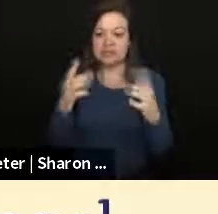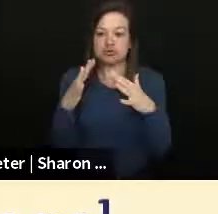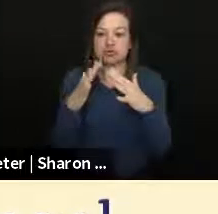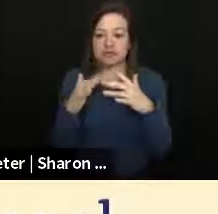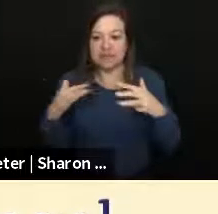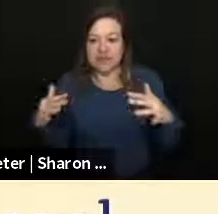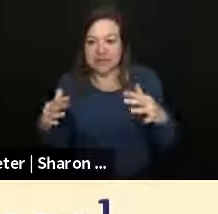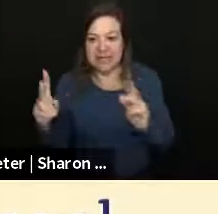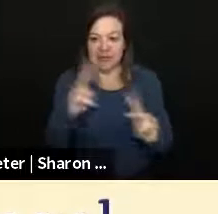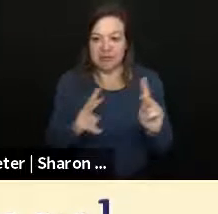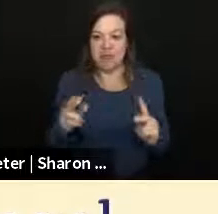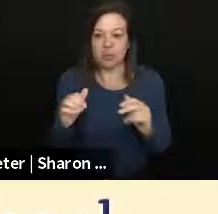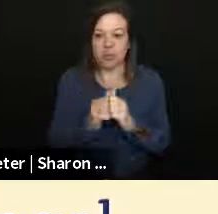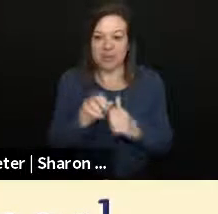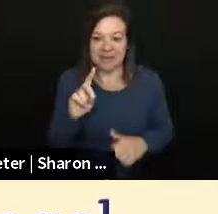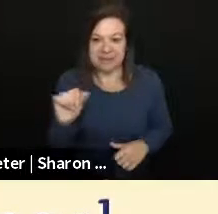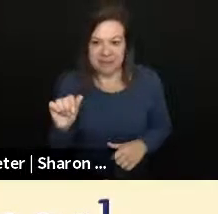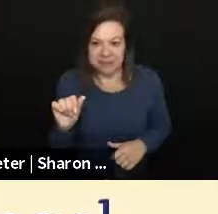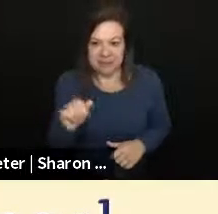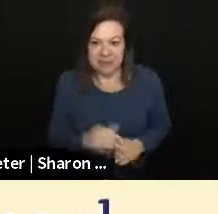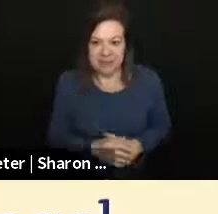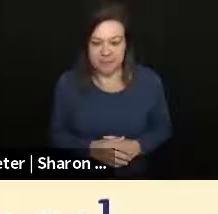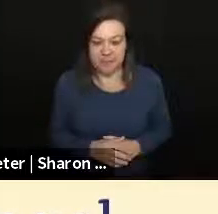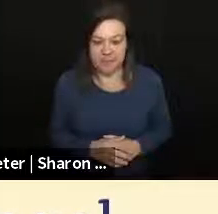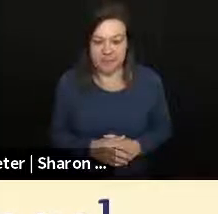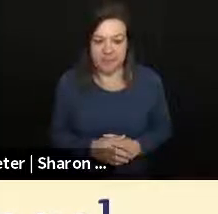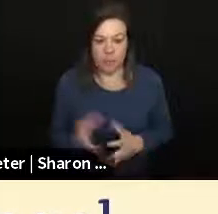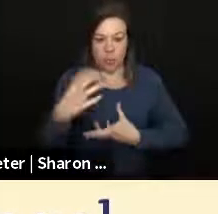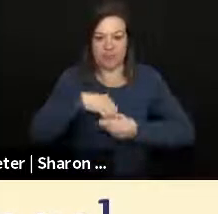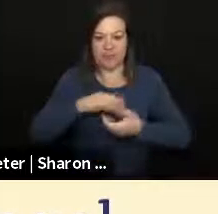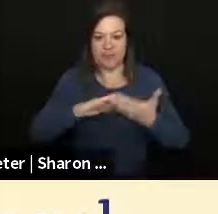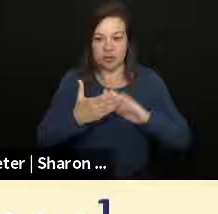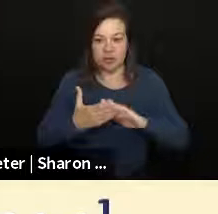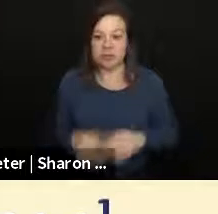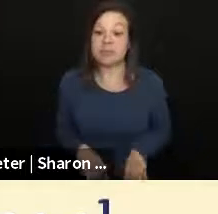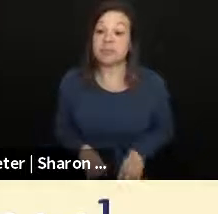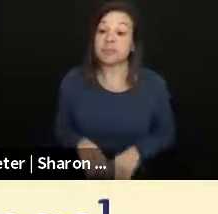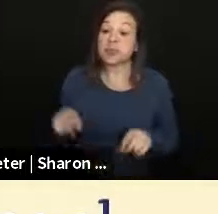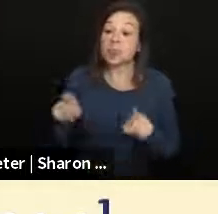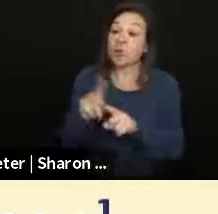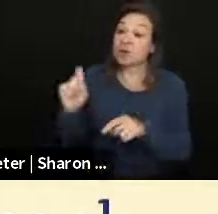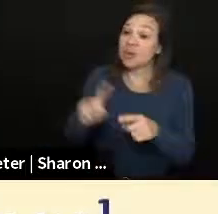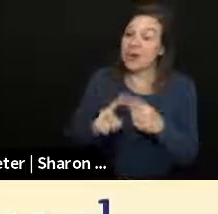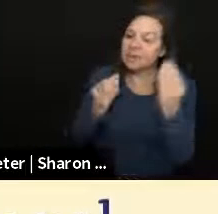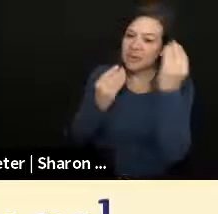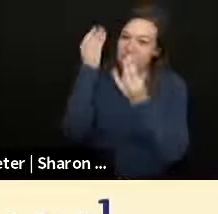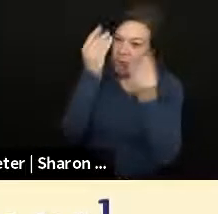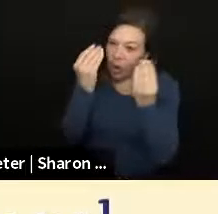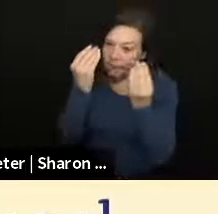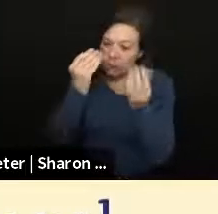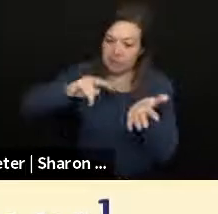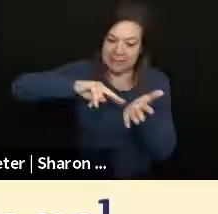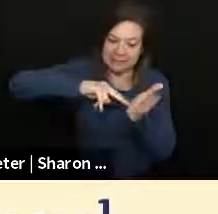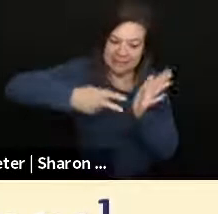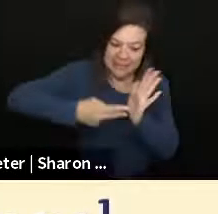with disabilities in our community. We also have to be thoughtful, intentional, and